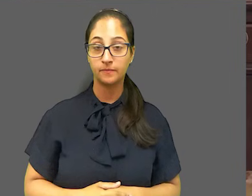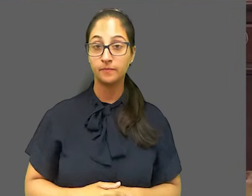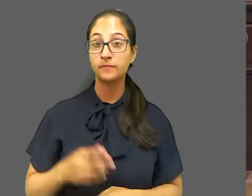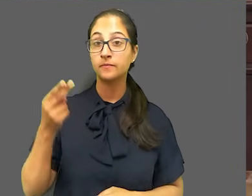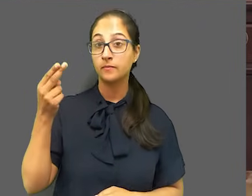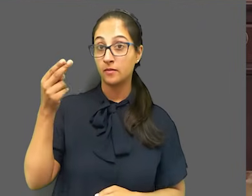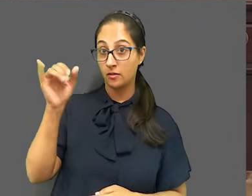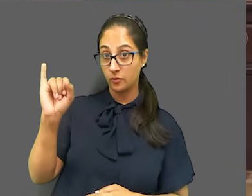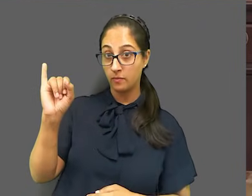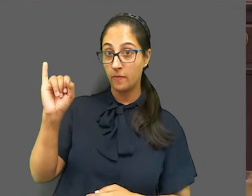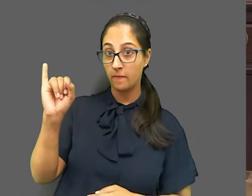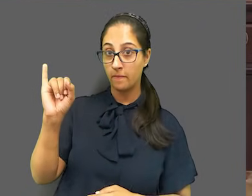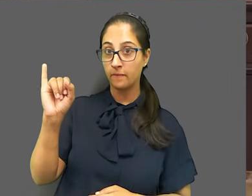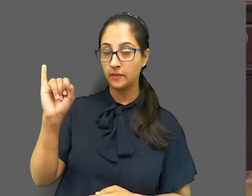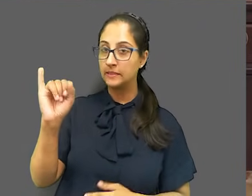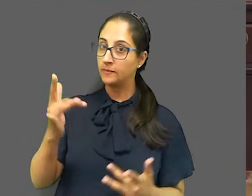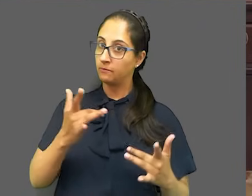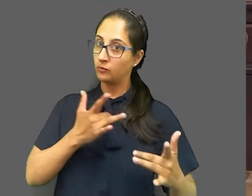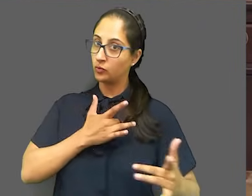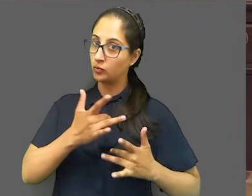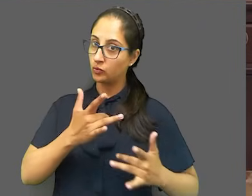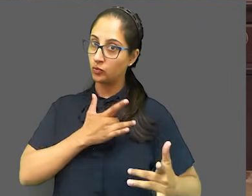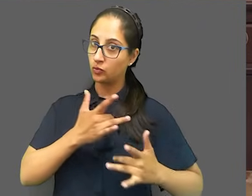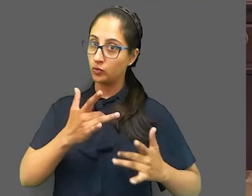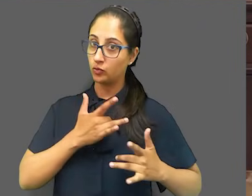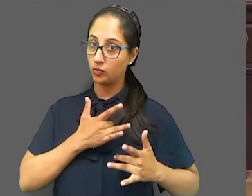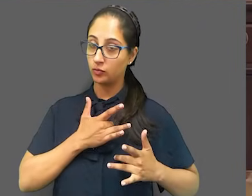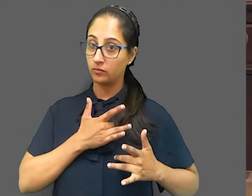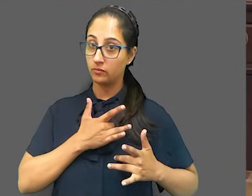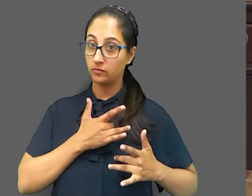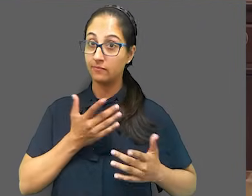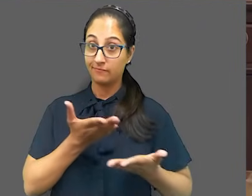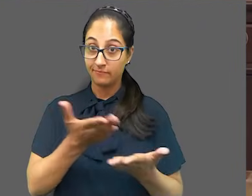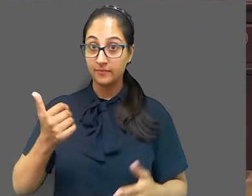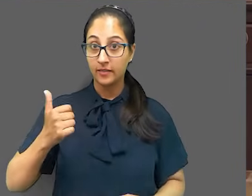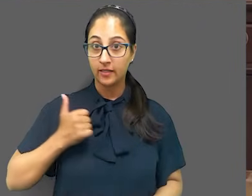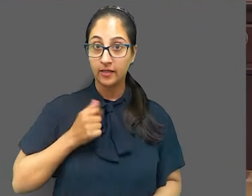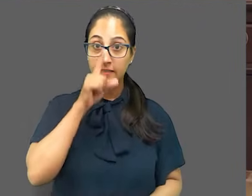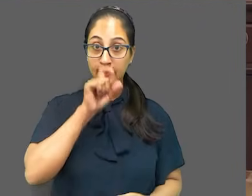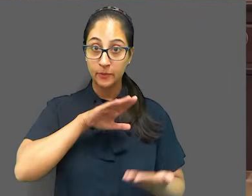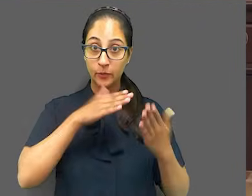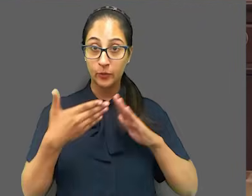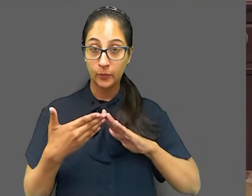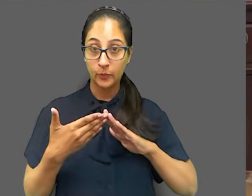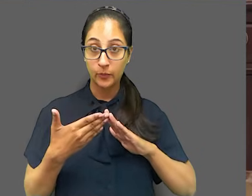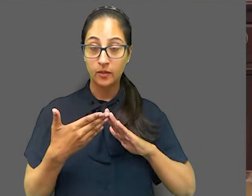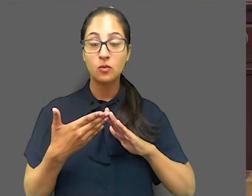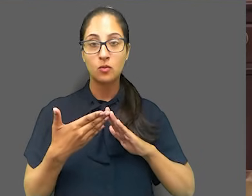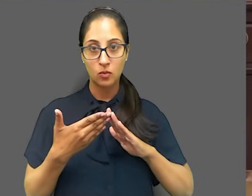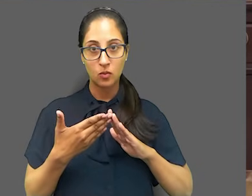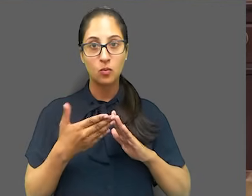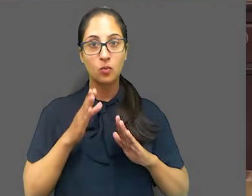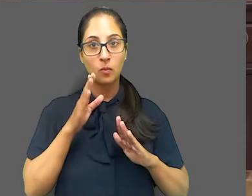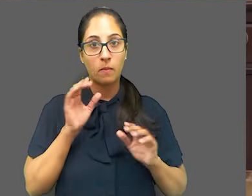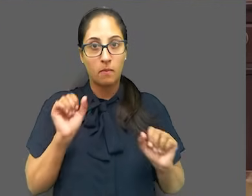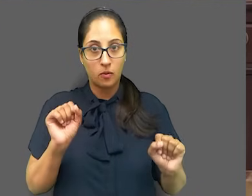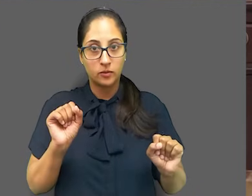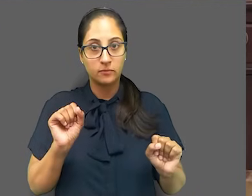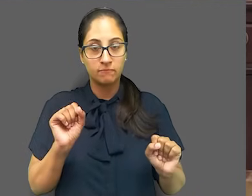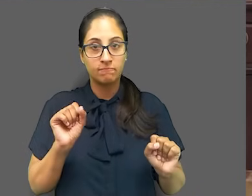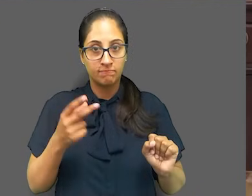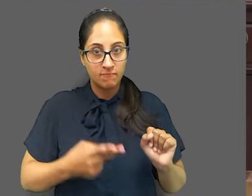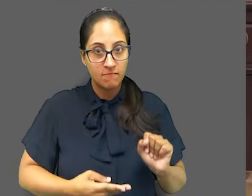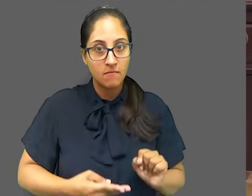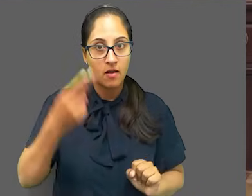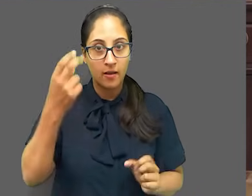Hazar Imam has expressed concern with respect to members of the Canadian Jamaat who risk losing